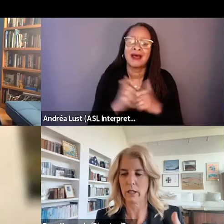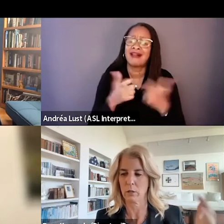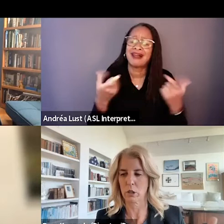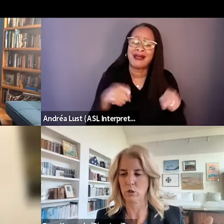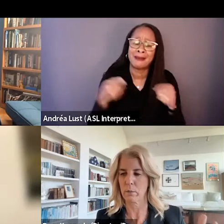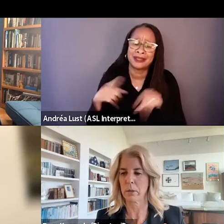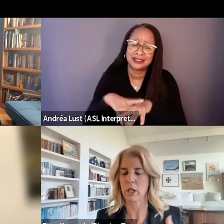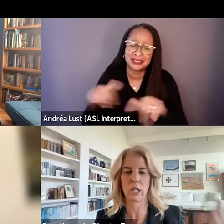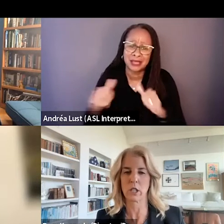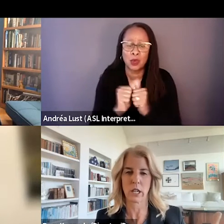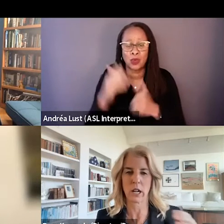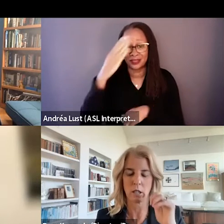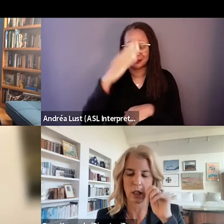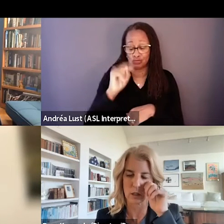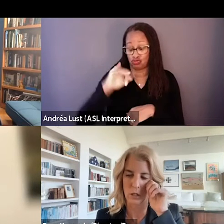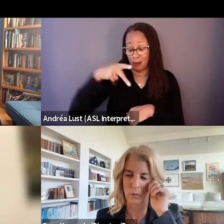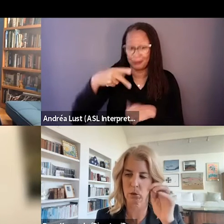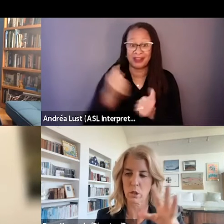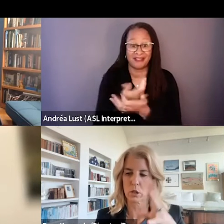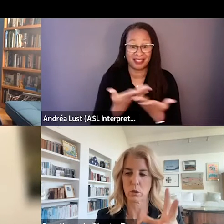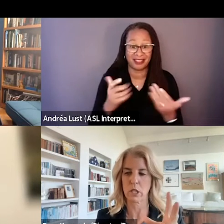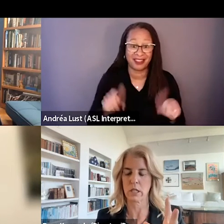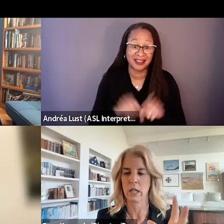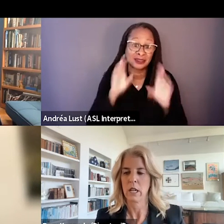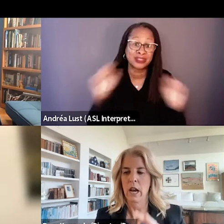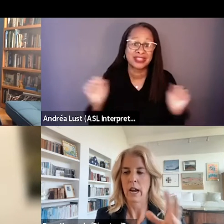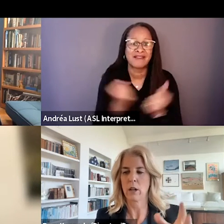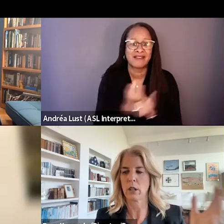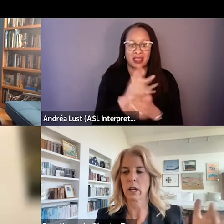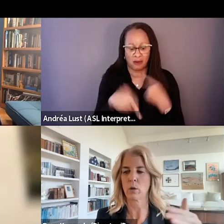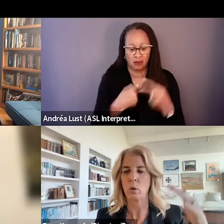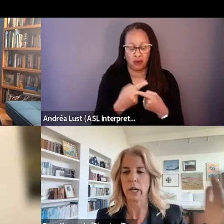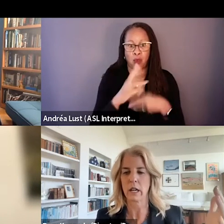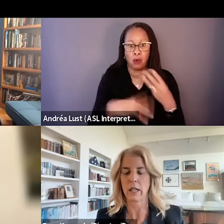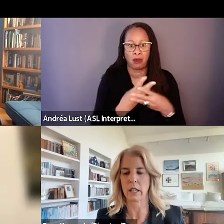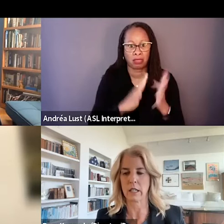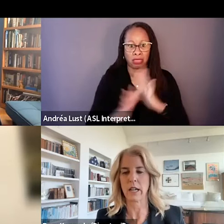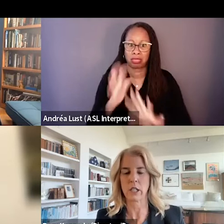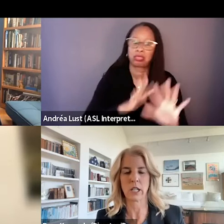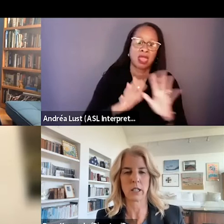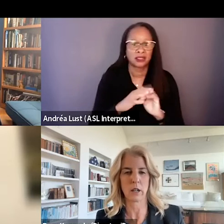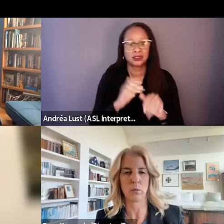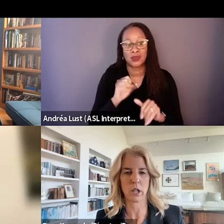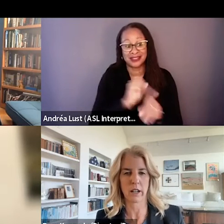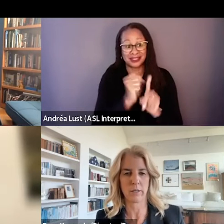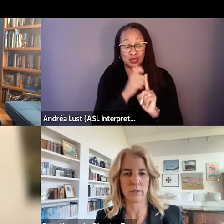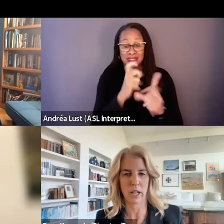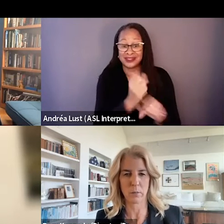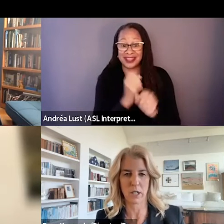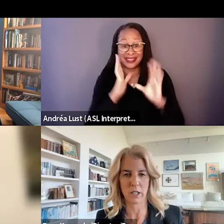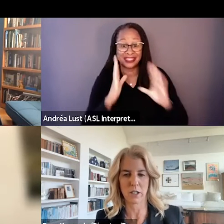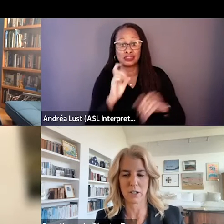going on here with the Trump administration and other things going around the world. So it just, I don't think it quite got the attention that it would